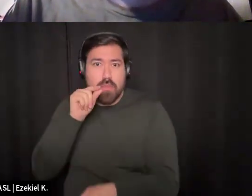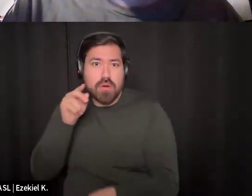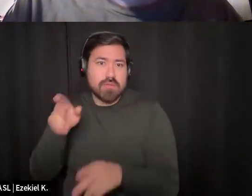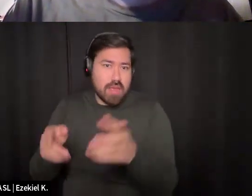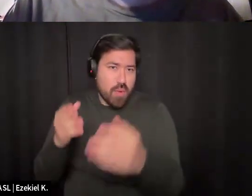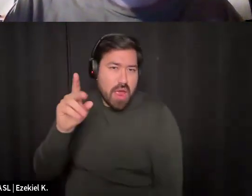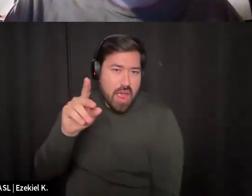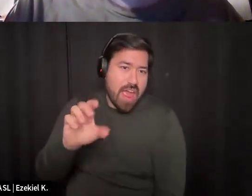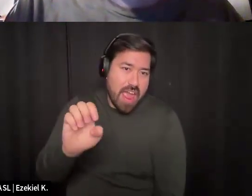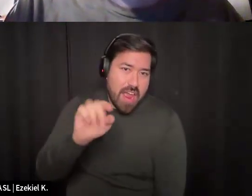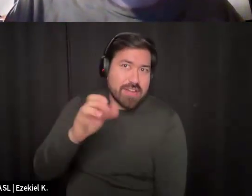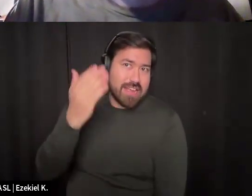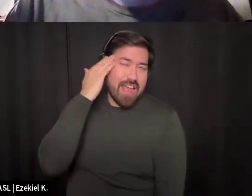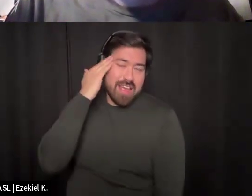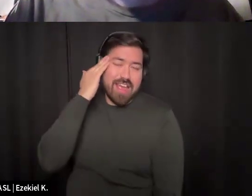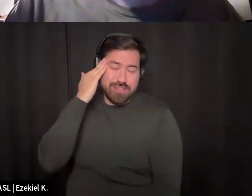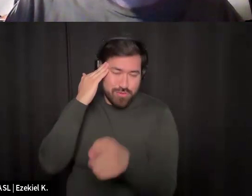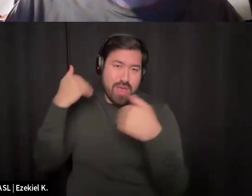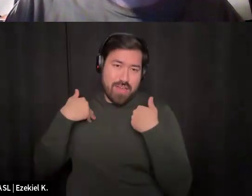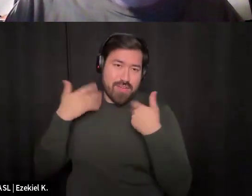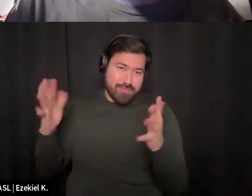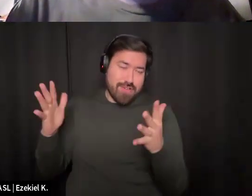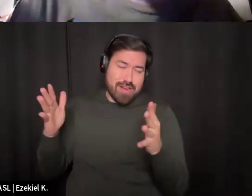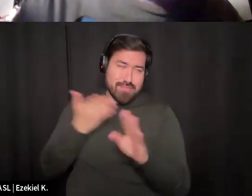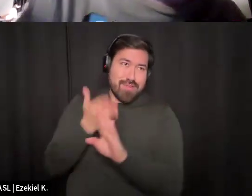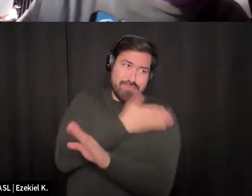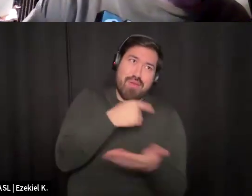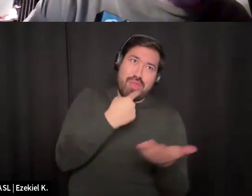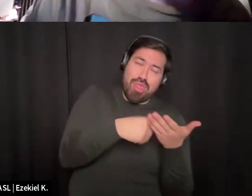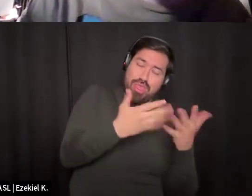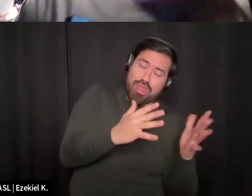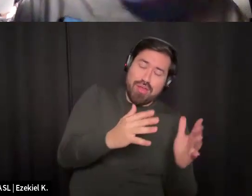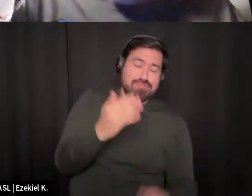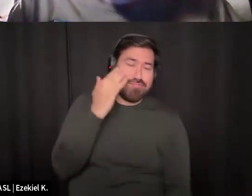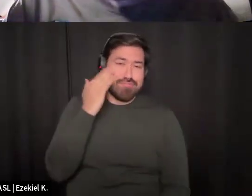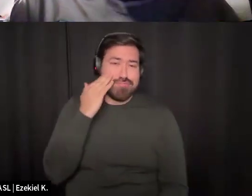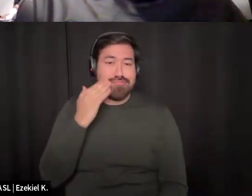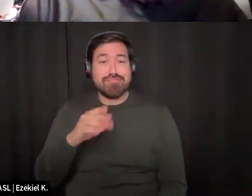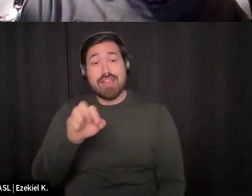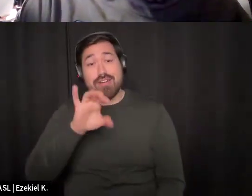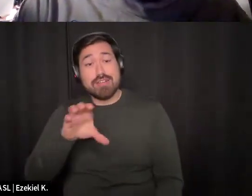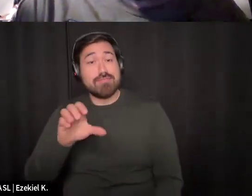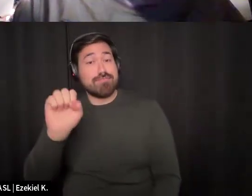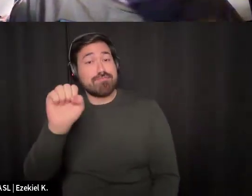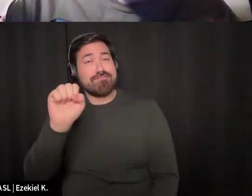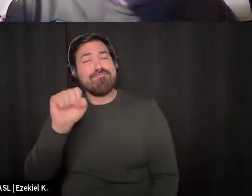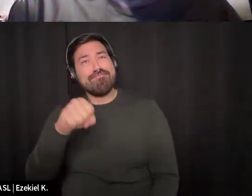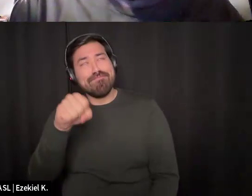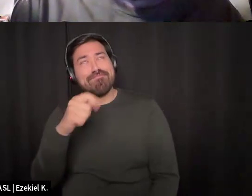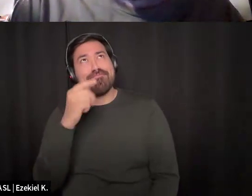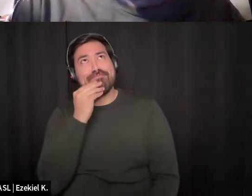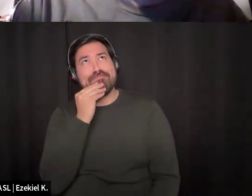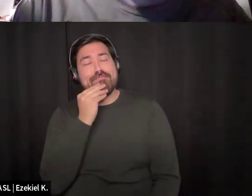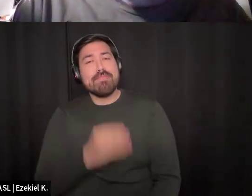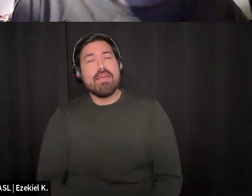it in that question? It's like, yes, I know this is a thing. You talk about it. Yeah, well, I think